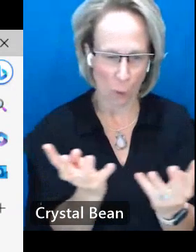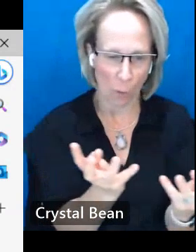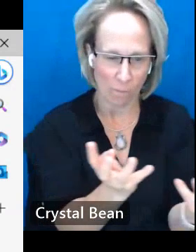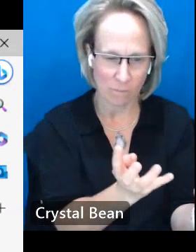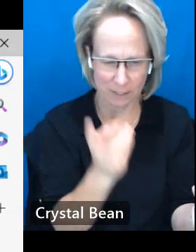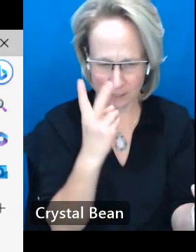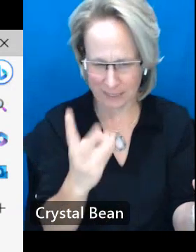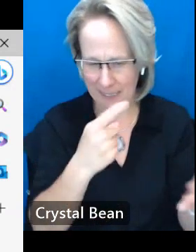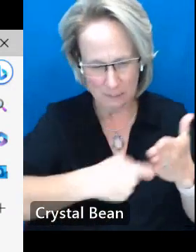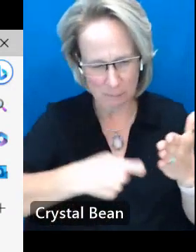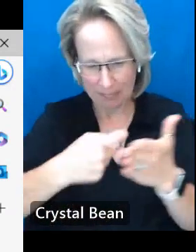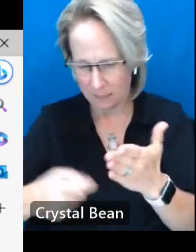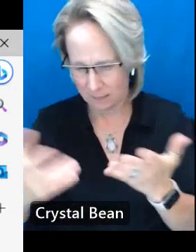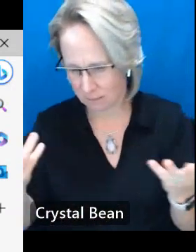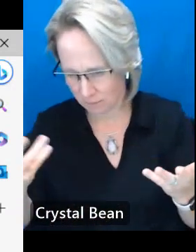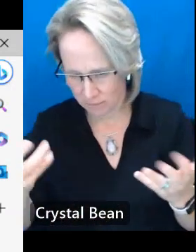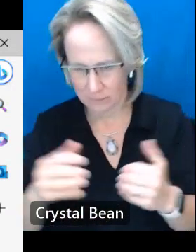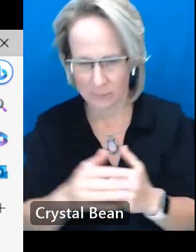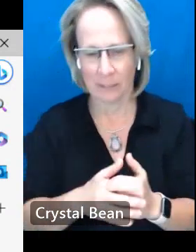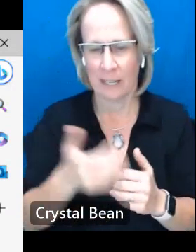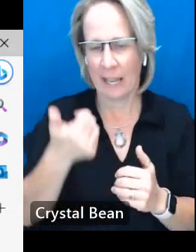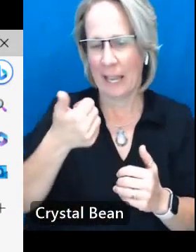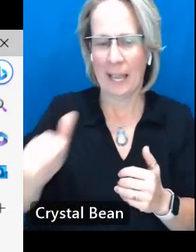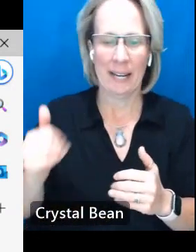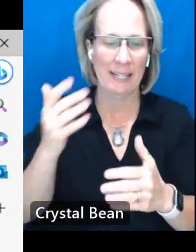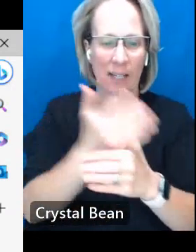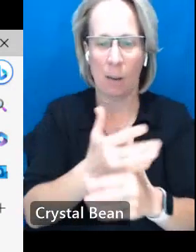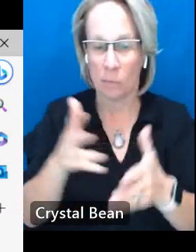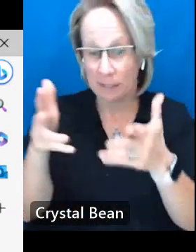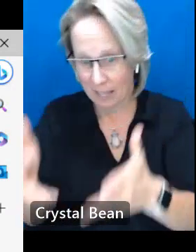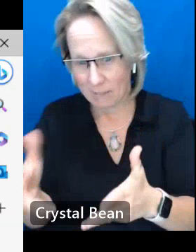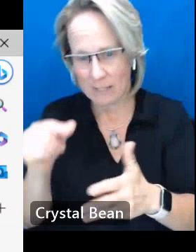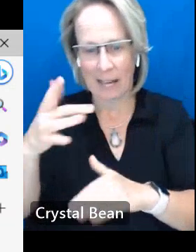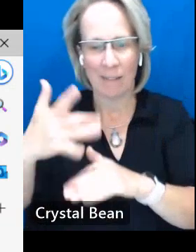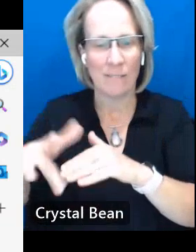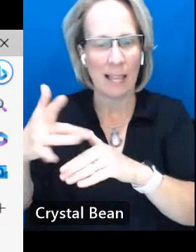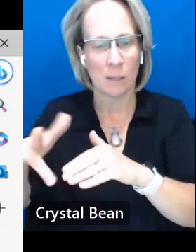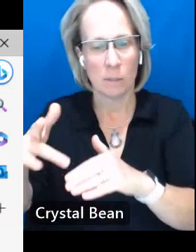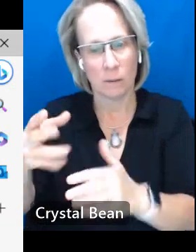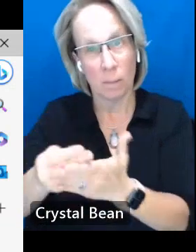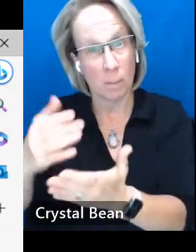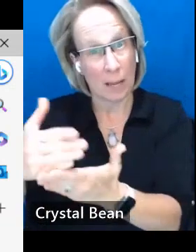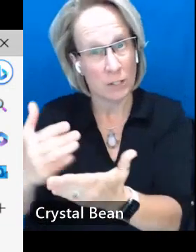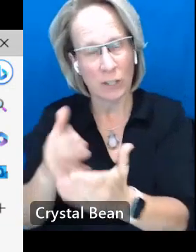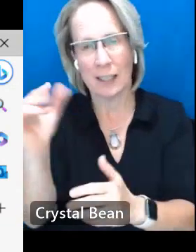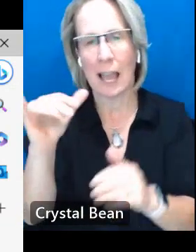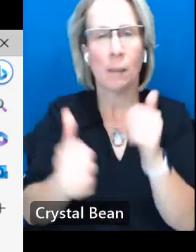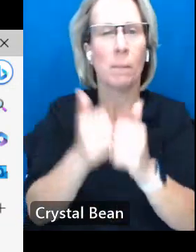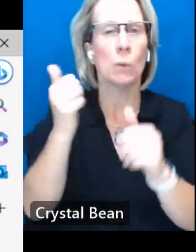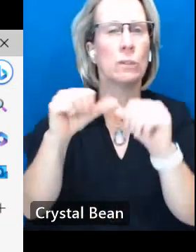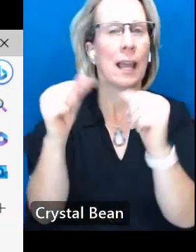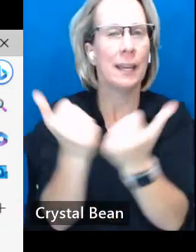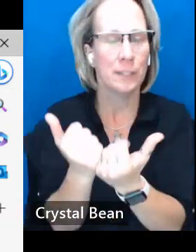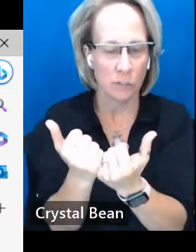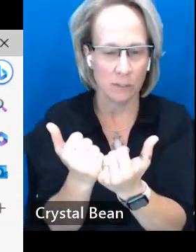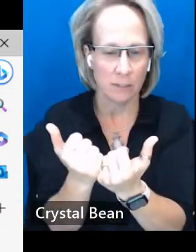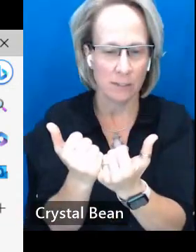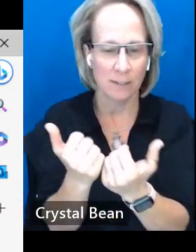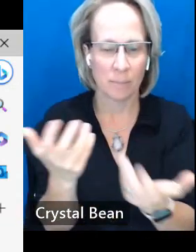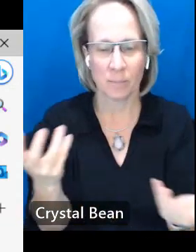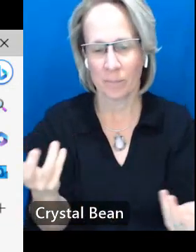were, any encumbrances that are left, and their available budget, right? So like most agencies who, because they don't have, they have a